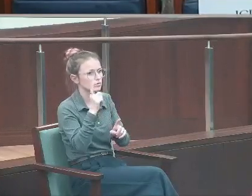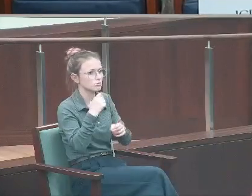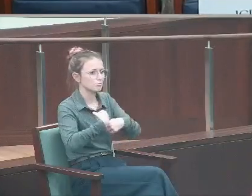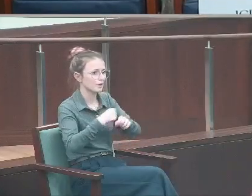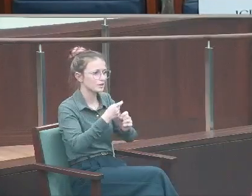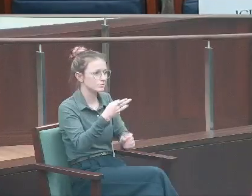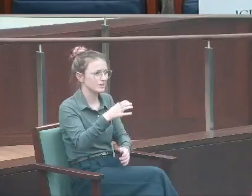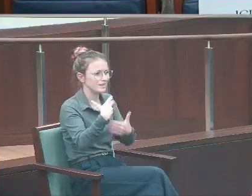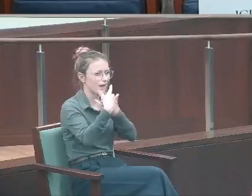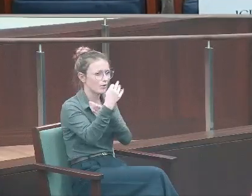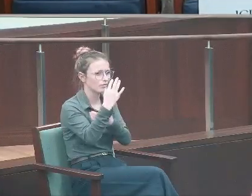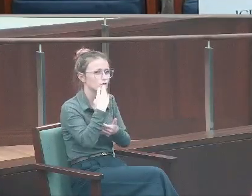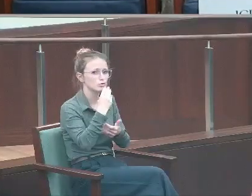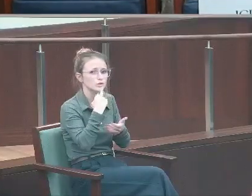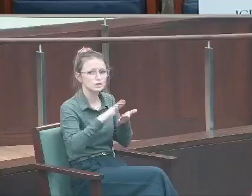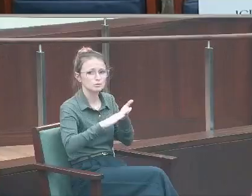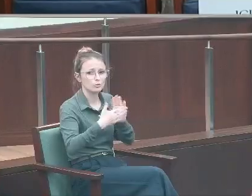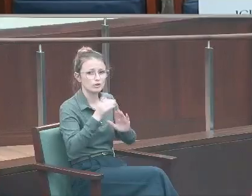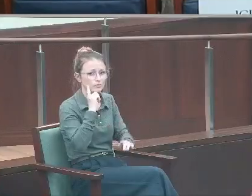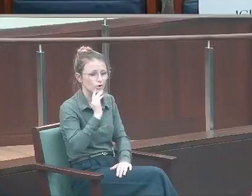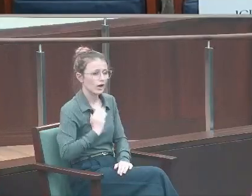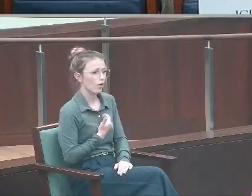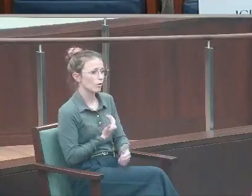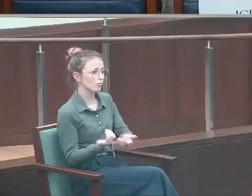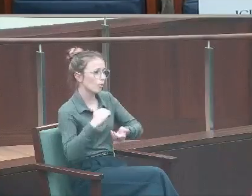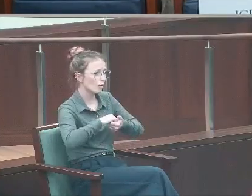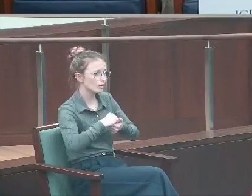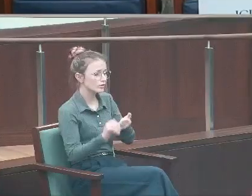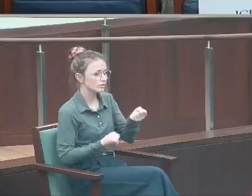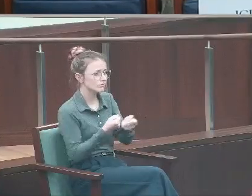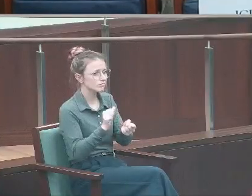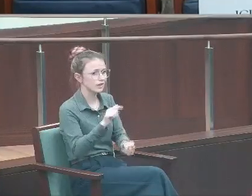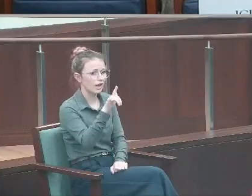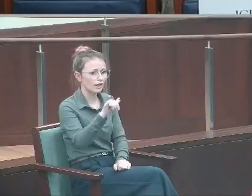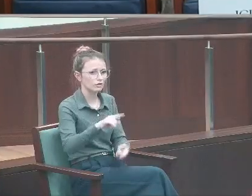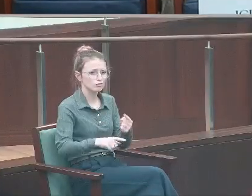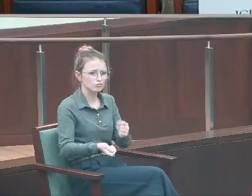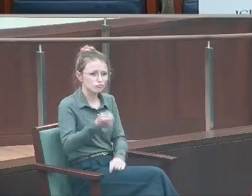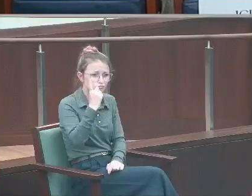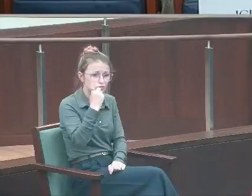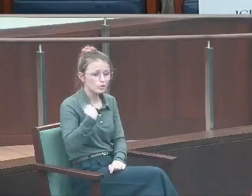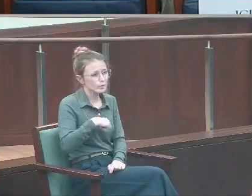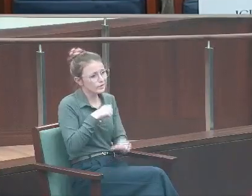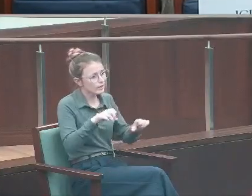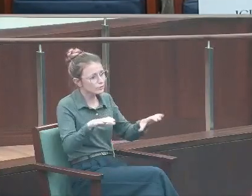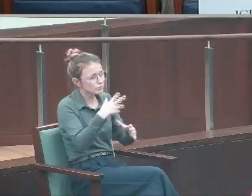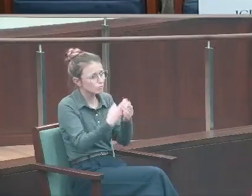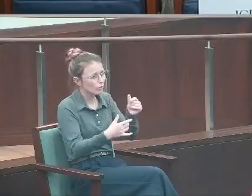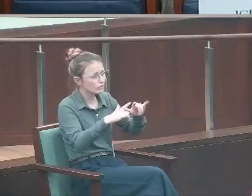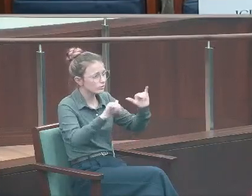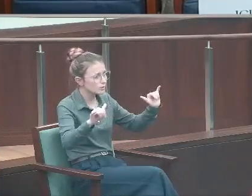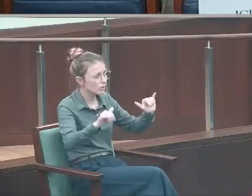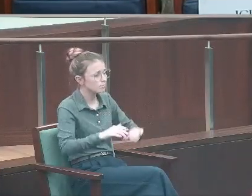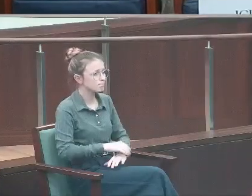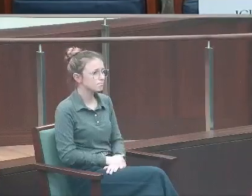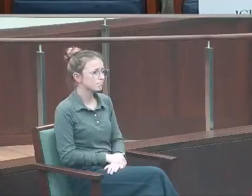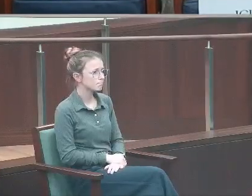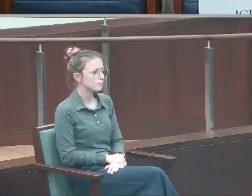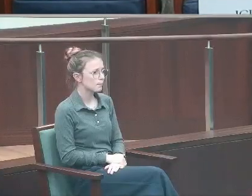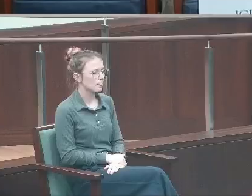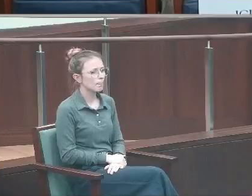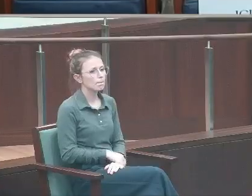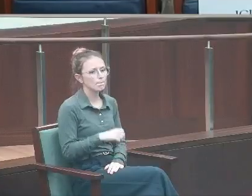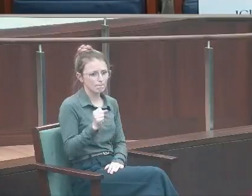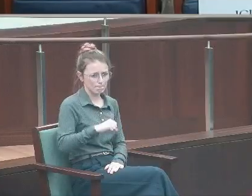space outside of the Jewish community for our partners and allies to understand we can do both things at the same time. You know,